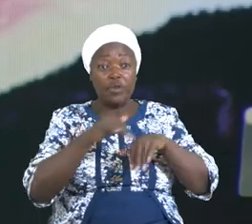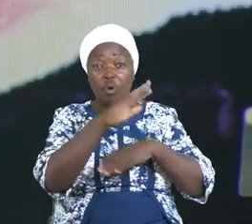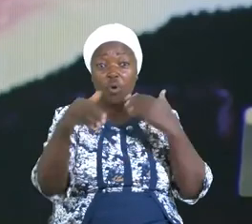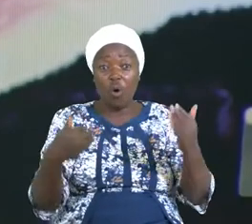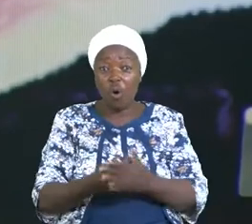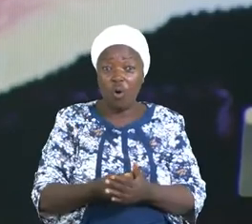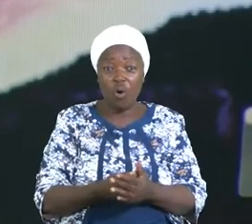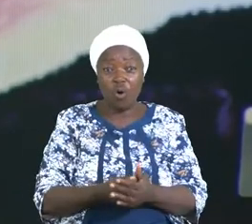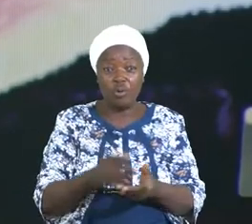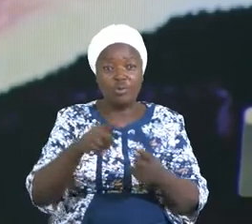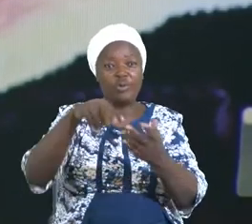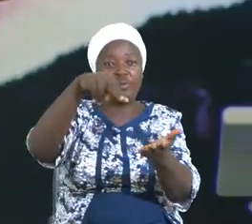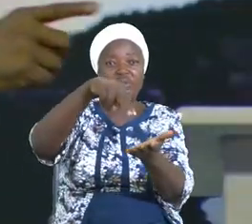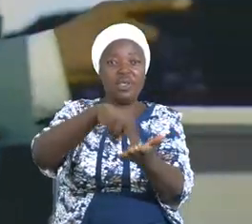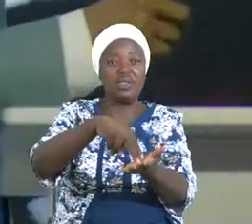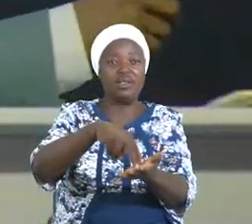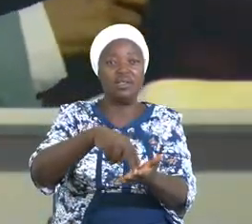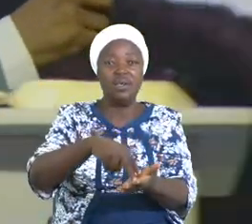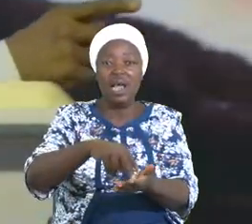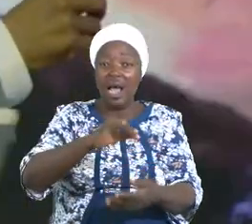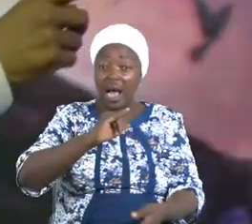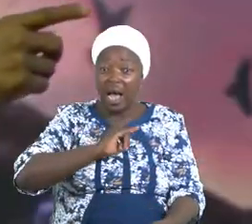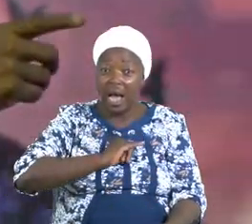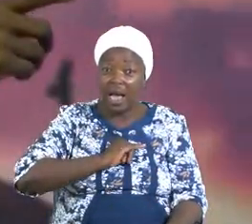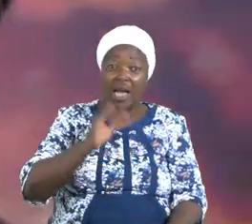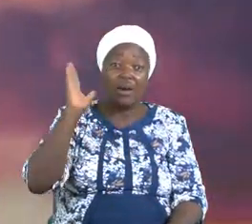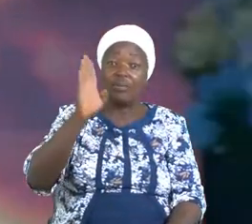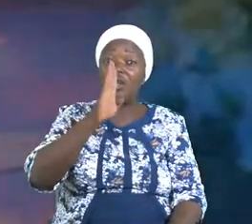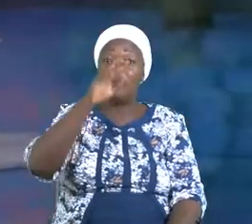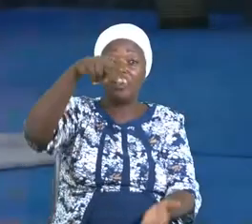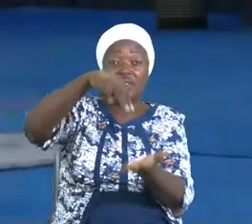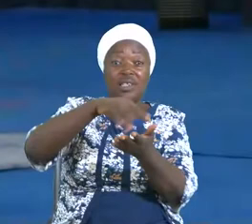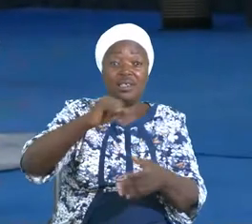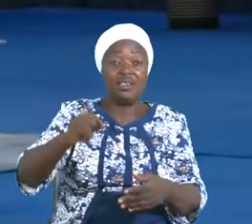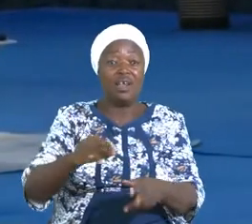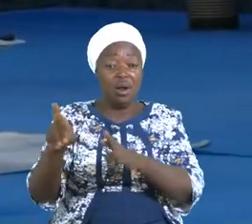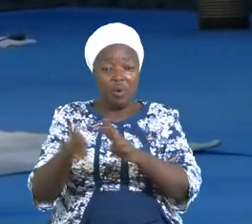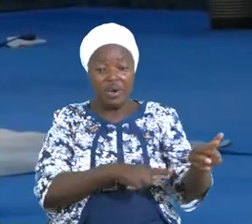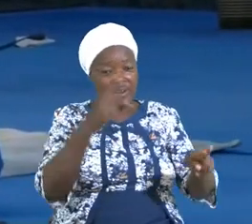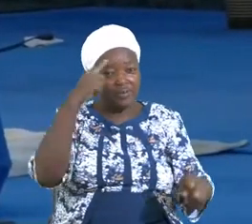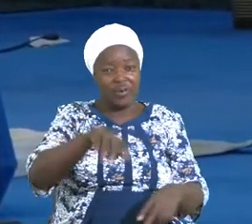to stand. I'll be standing ready for the next assignment.